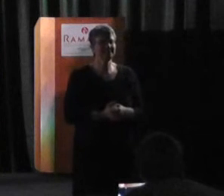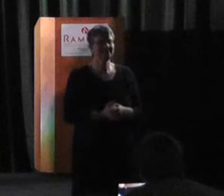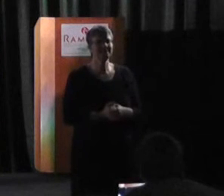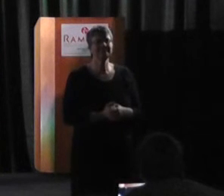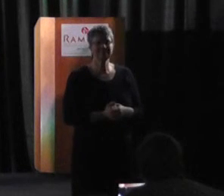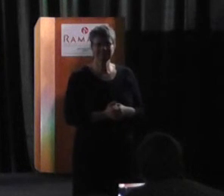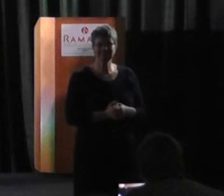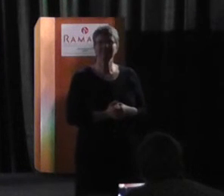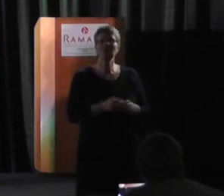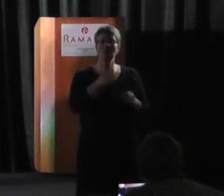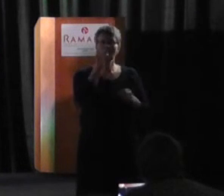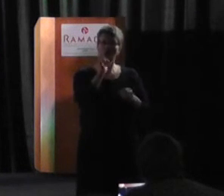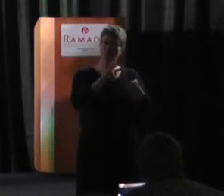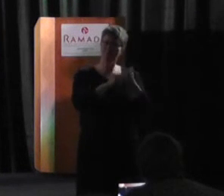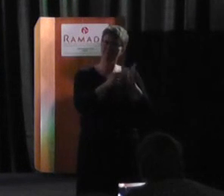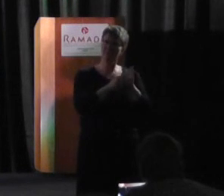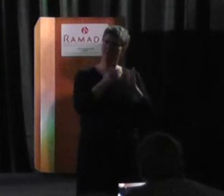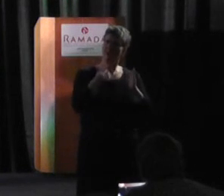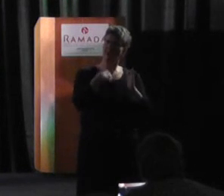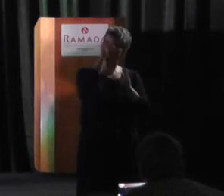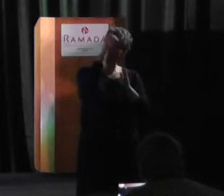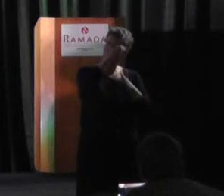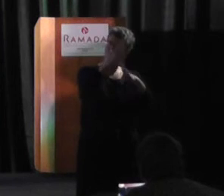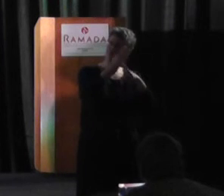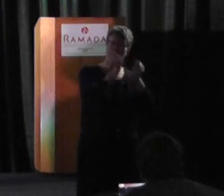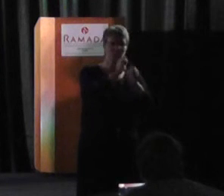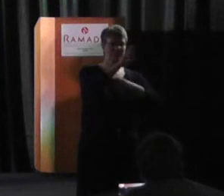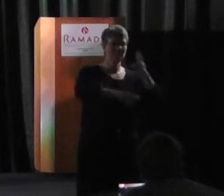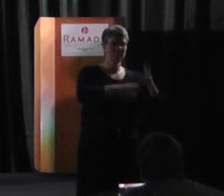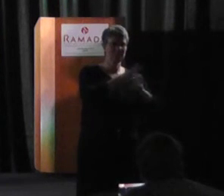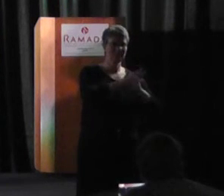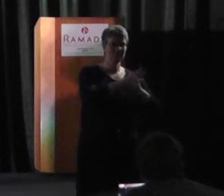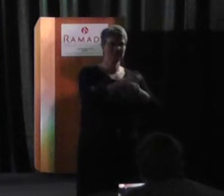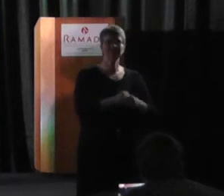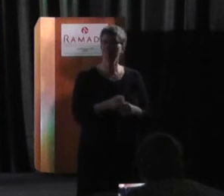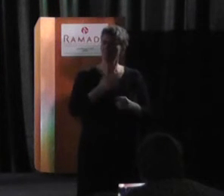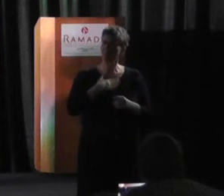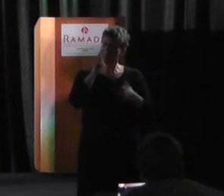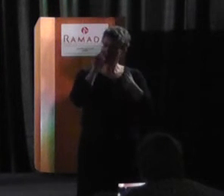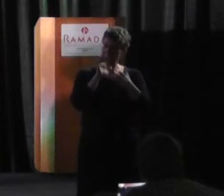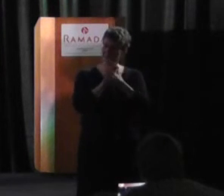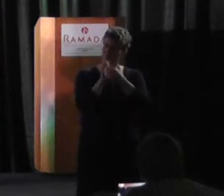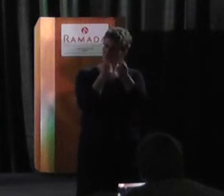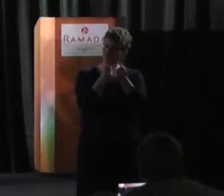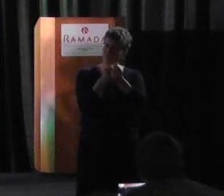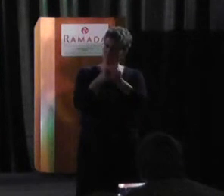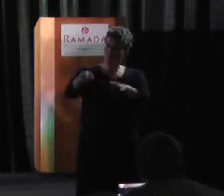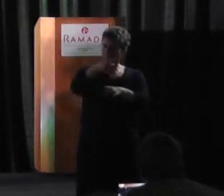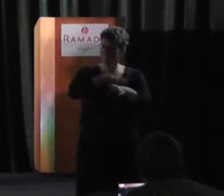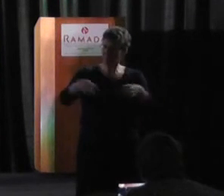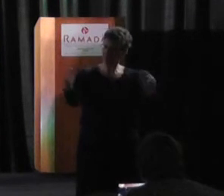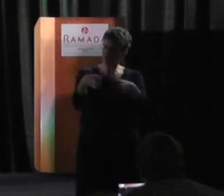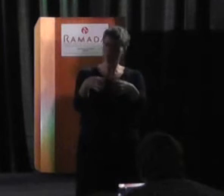and to have a voice in this world. My belief in this population knows no bounds. Tanya and her friends with